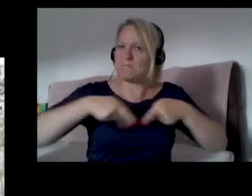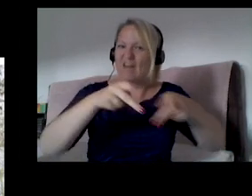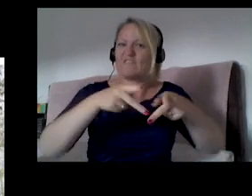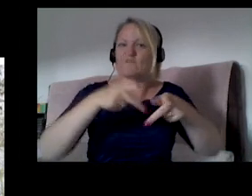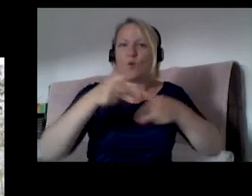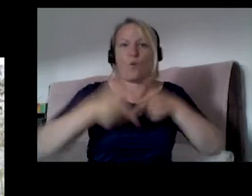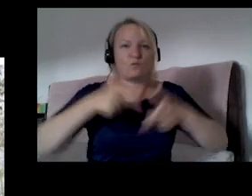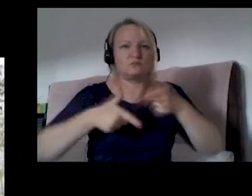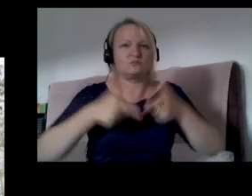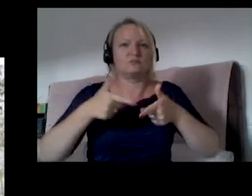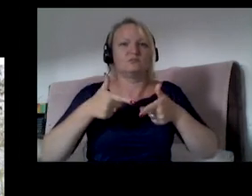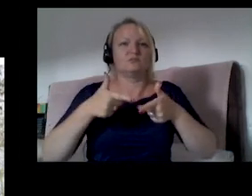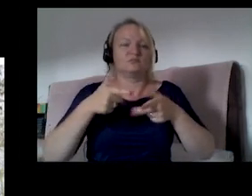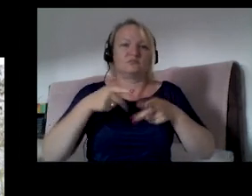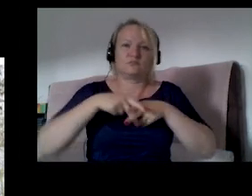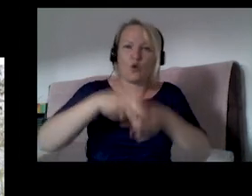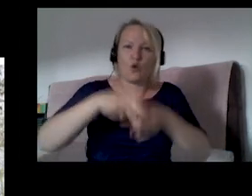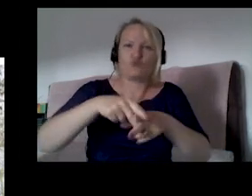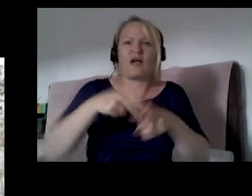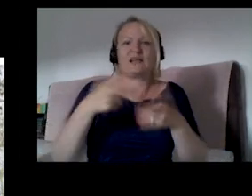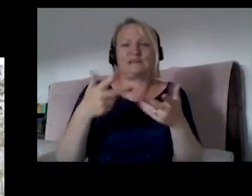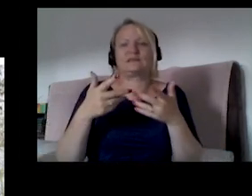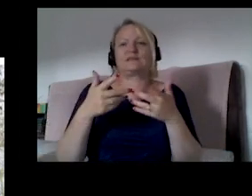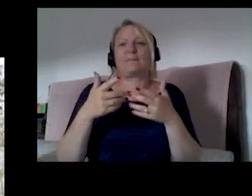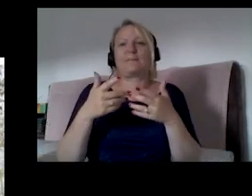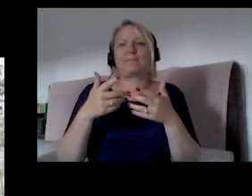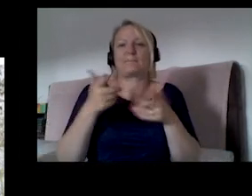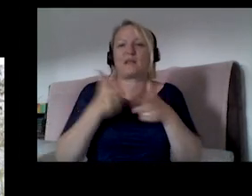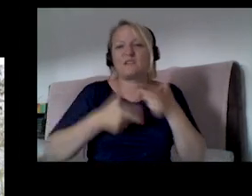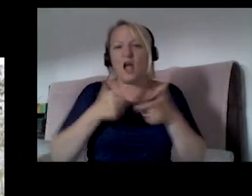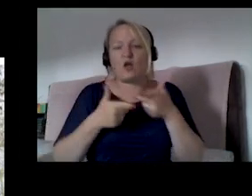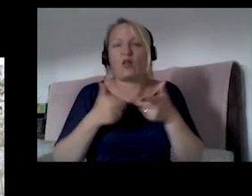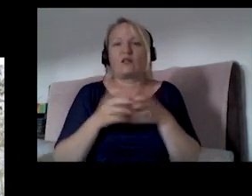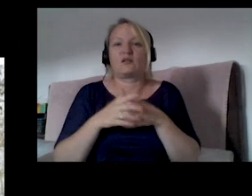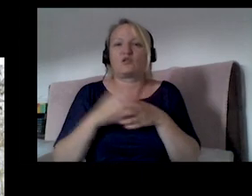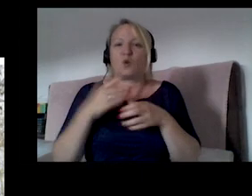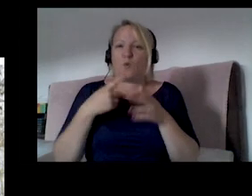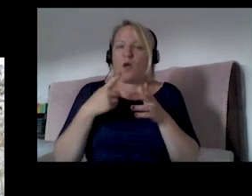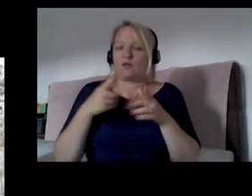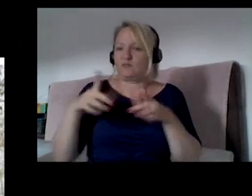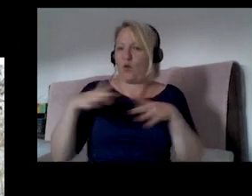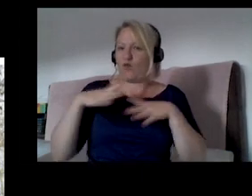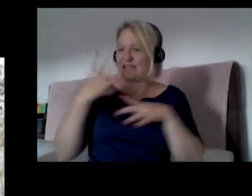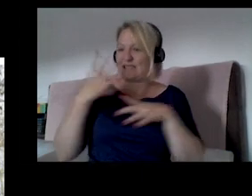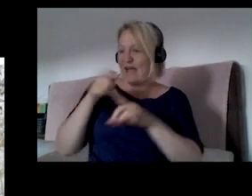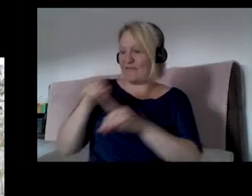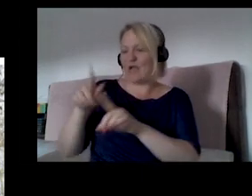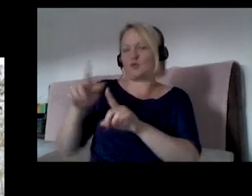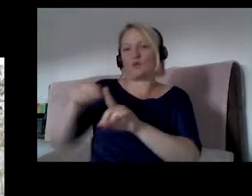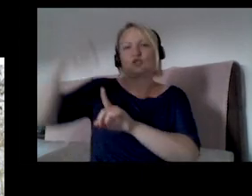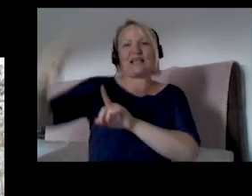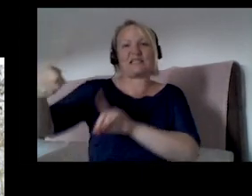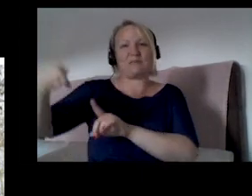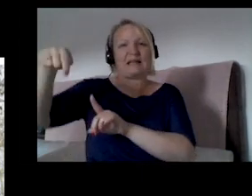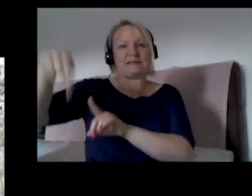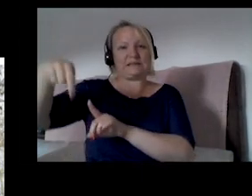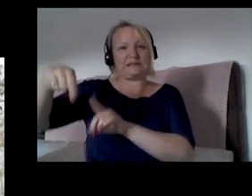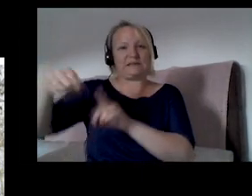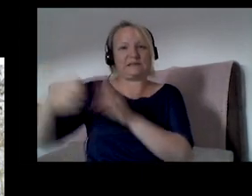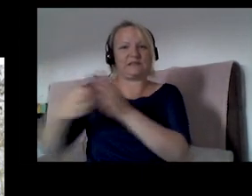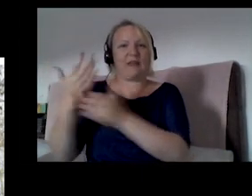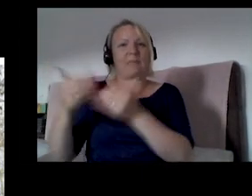riding strategy, which we shared at our design refinement consultation that examined the value of existing and potential